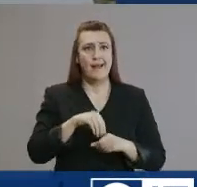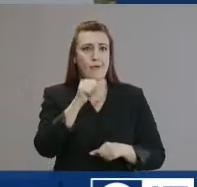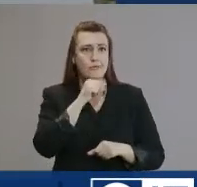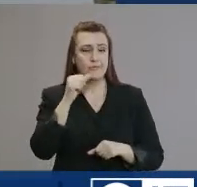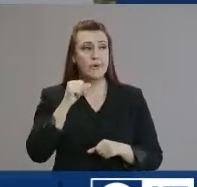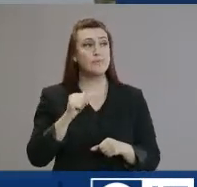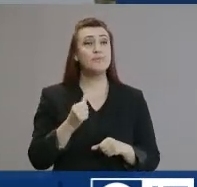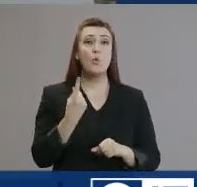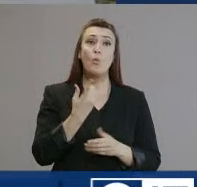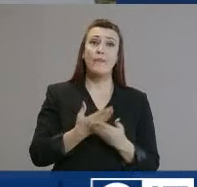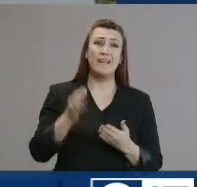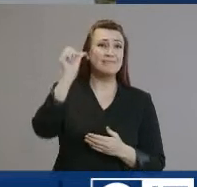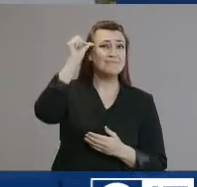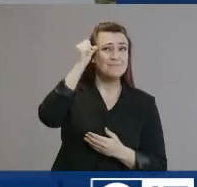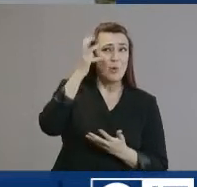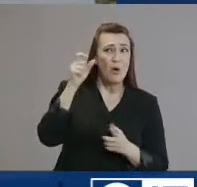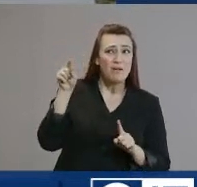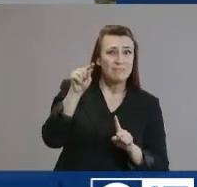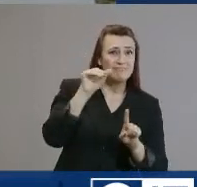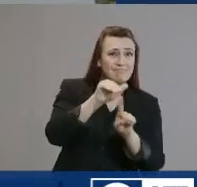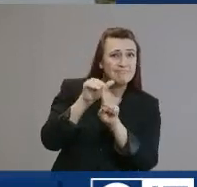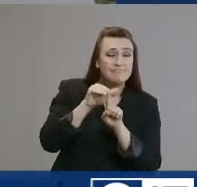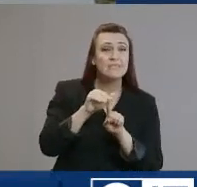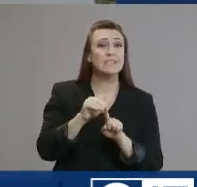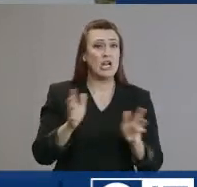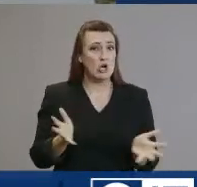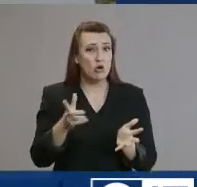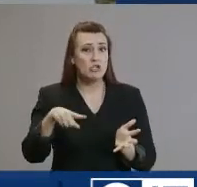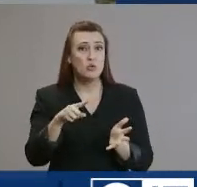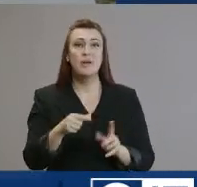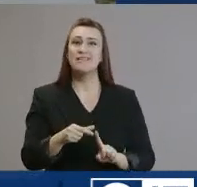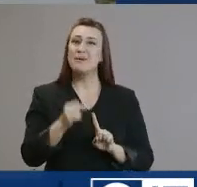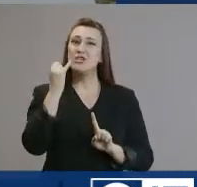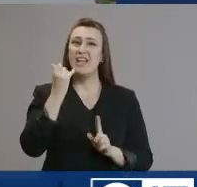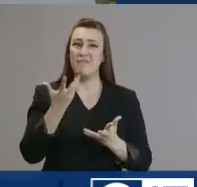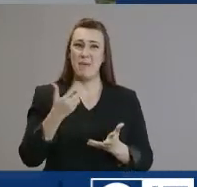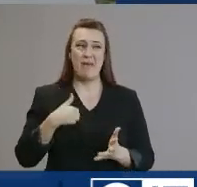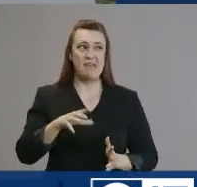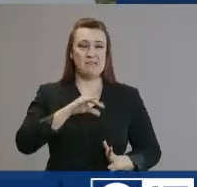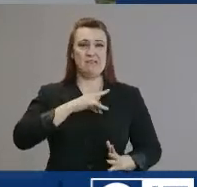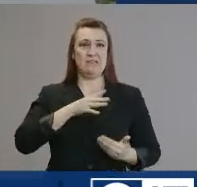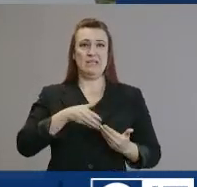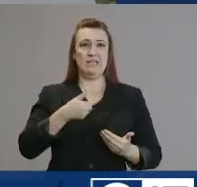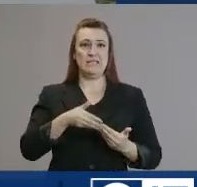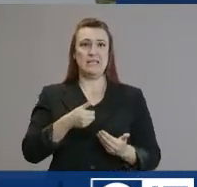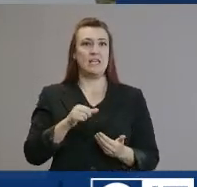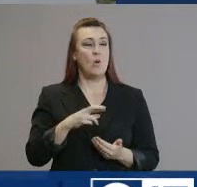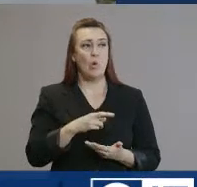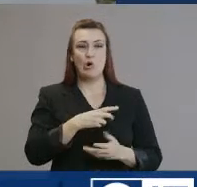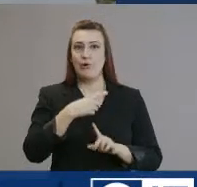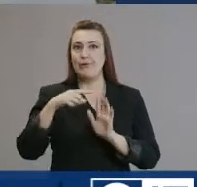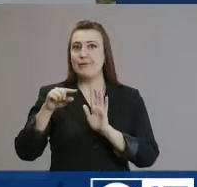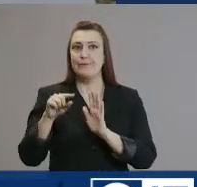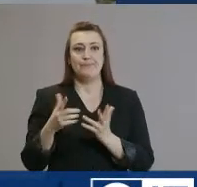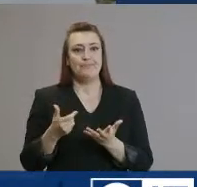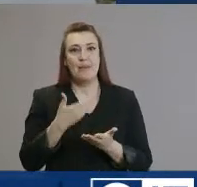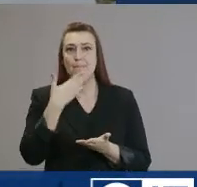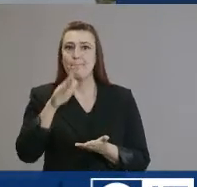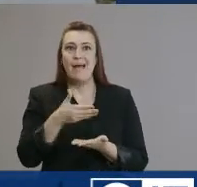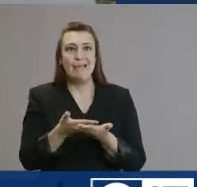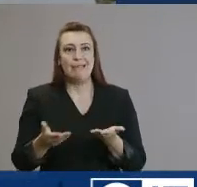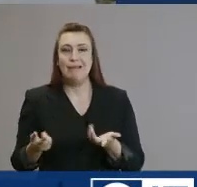do, especially if you are vulnerable to the potential bad outcomes of COVID, if you are over the age of